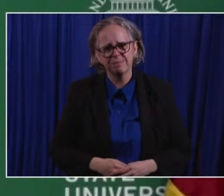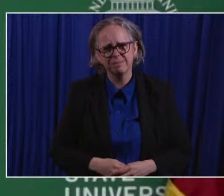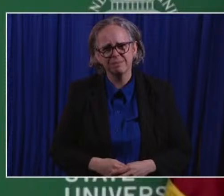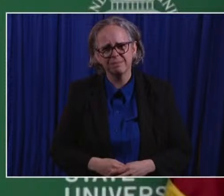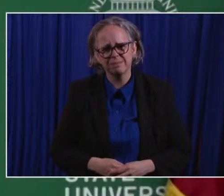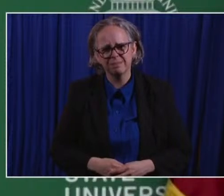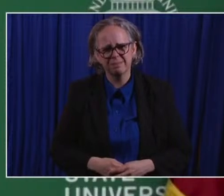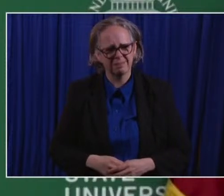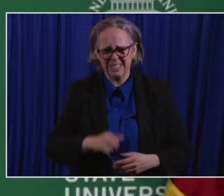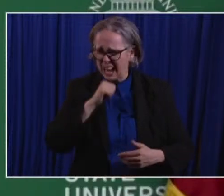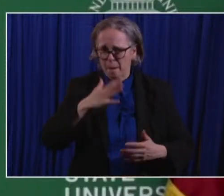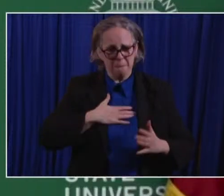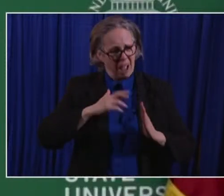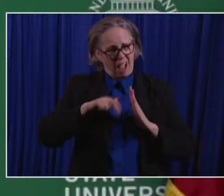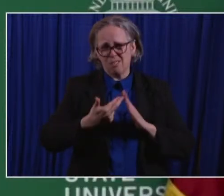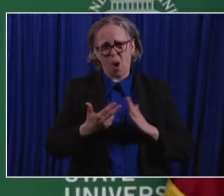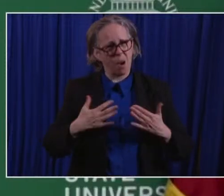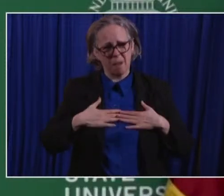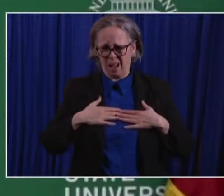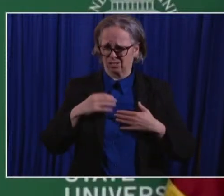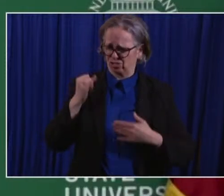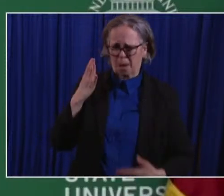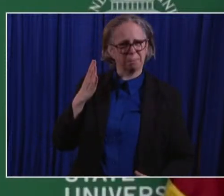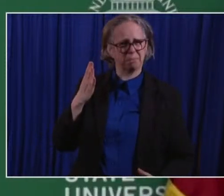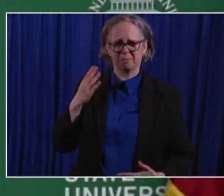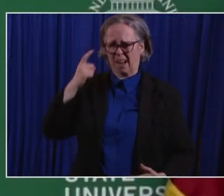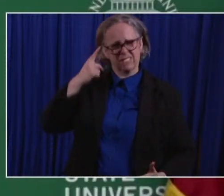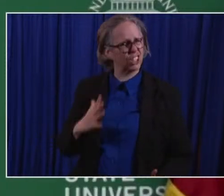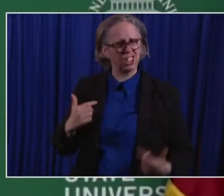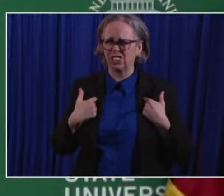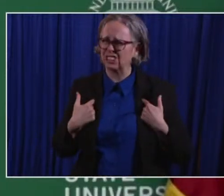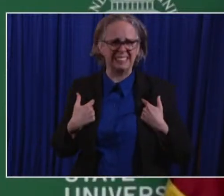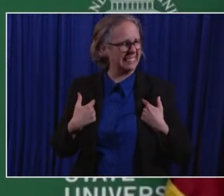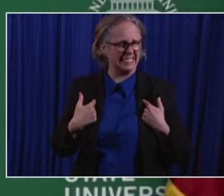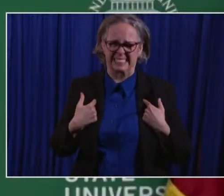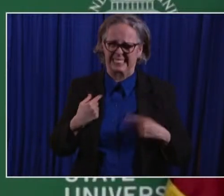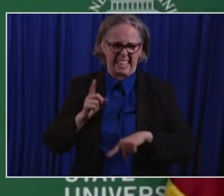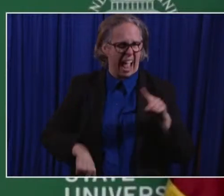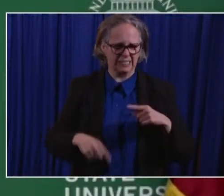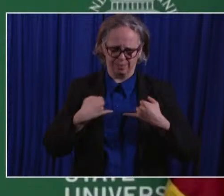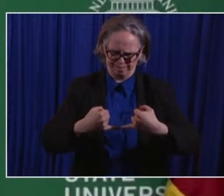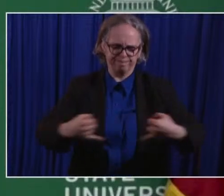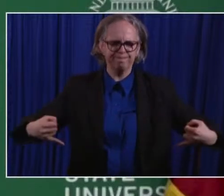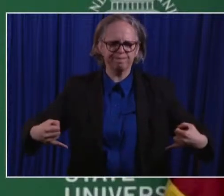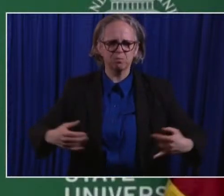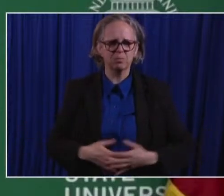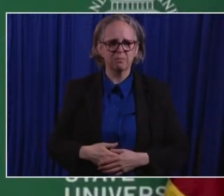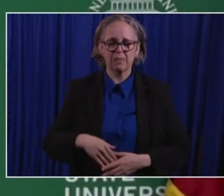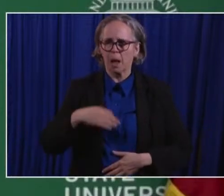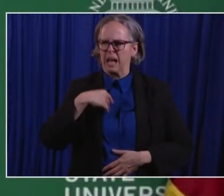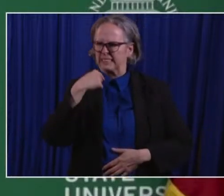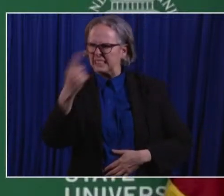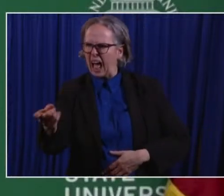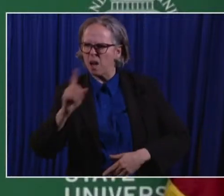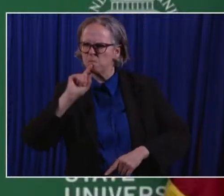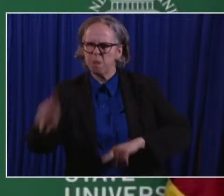should be doing. So I'm not going to tell these businesses they should do it or they shouldn't